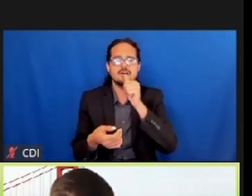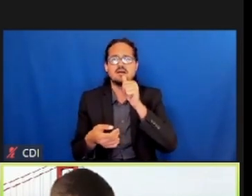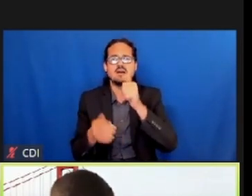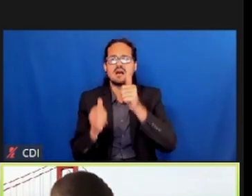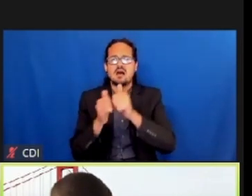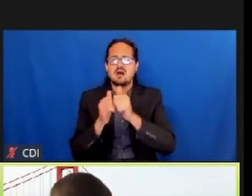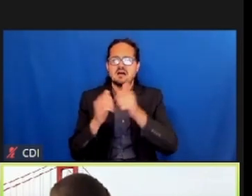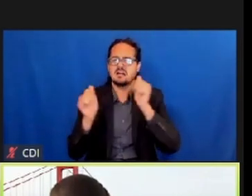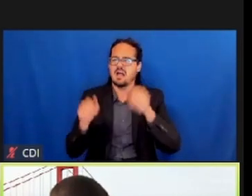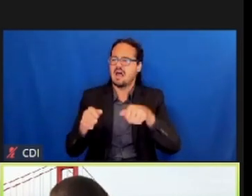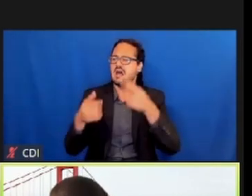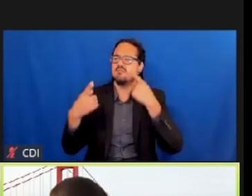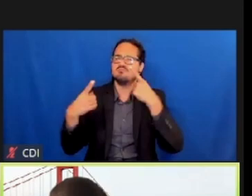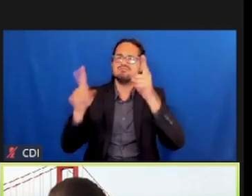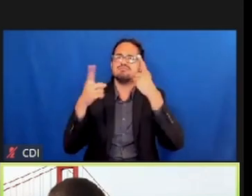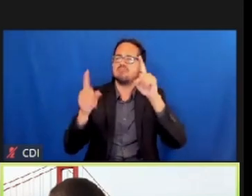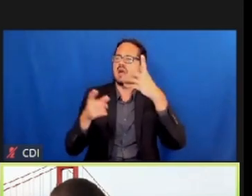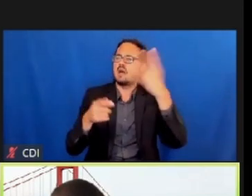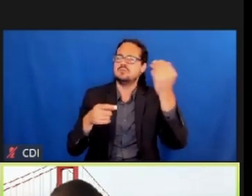Next slide, please.